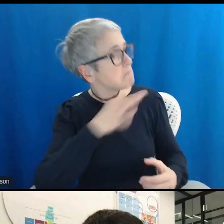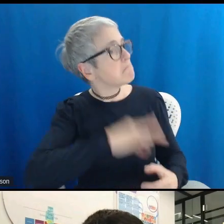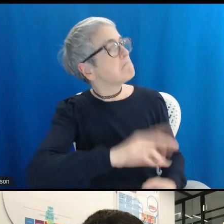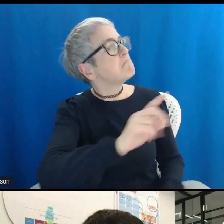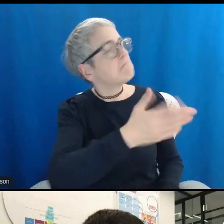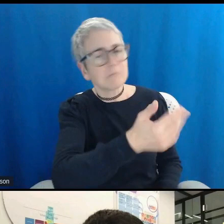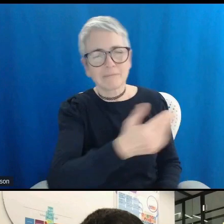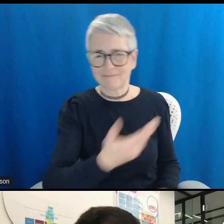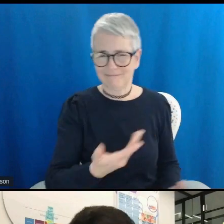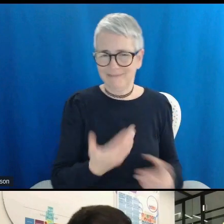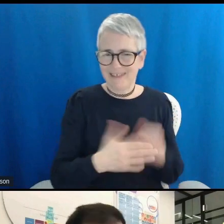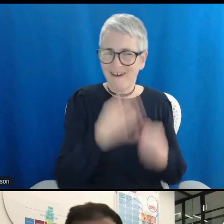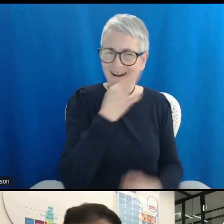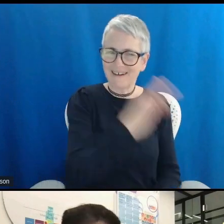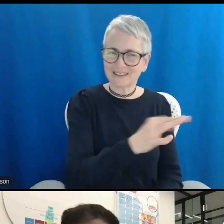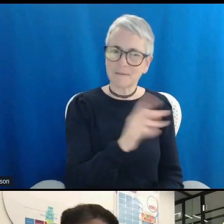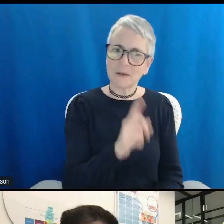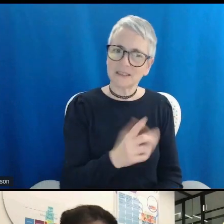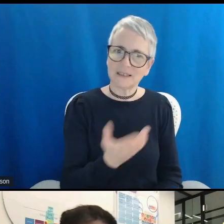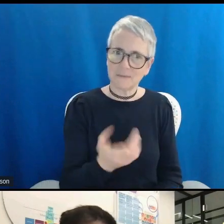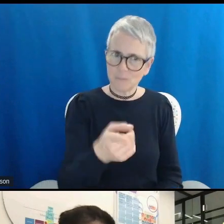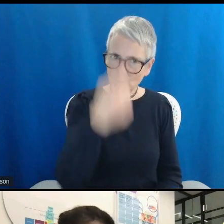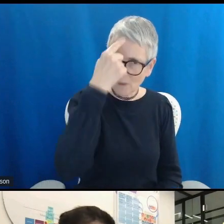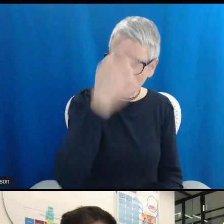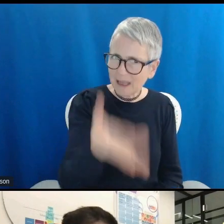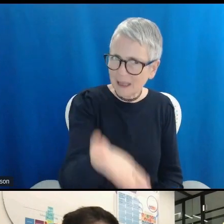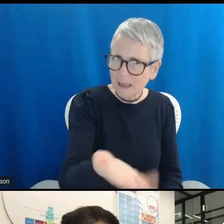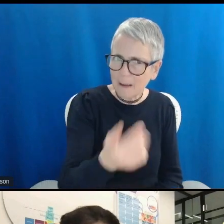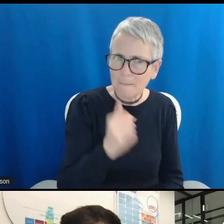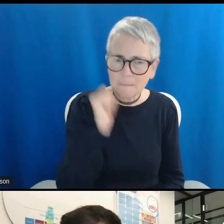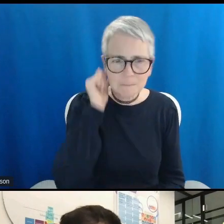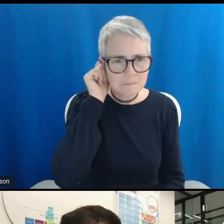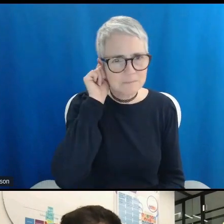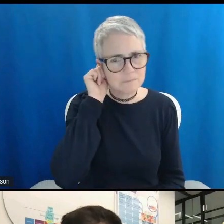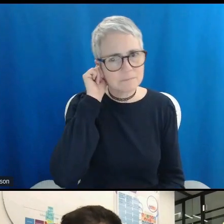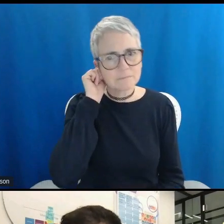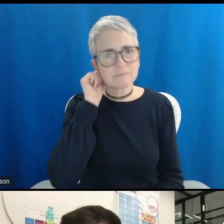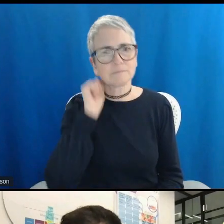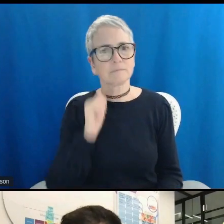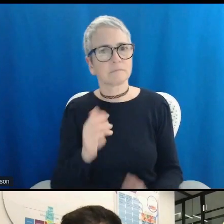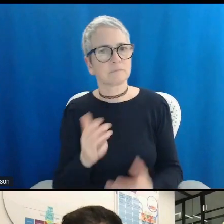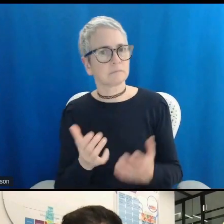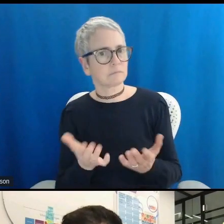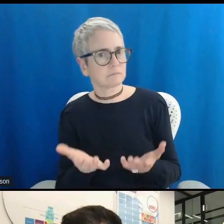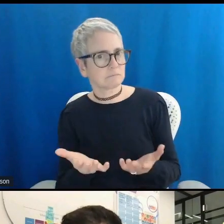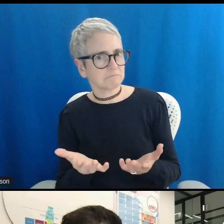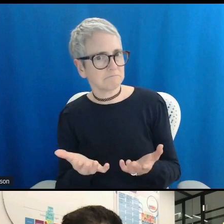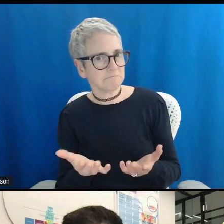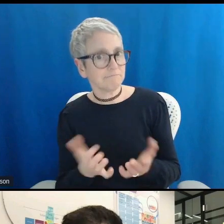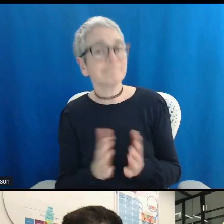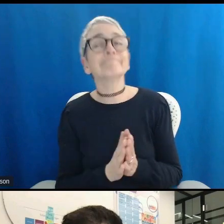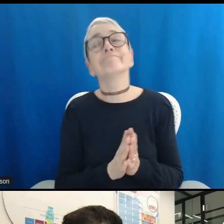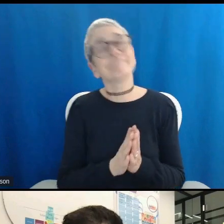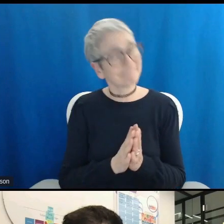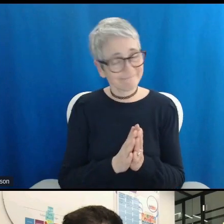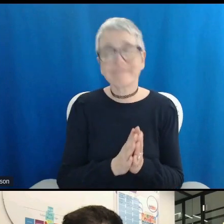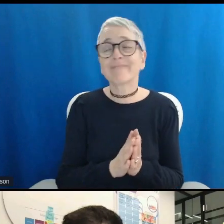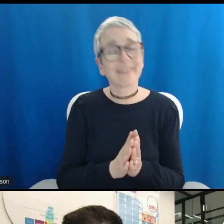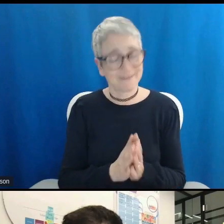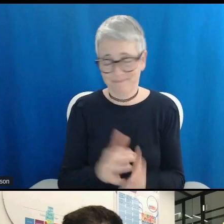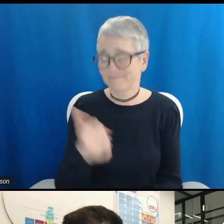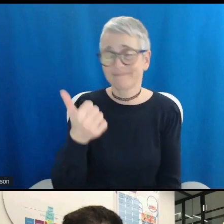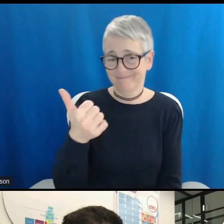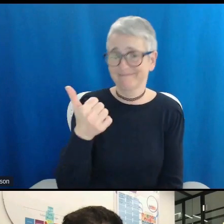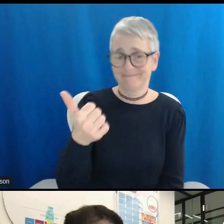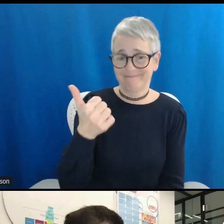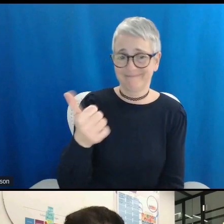it. What's it like in your experience with the companies that you work with nowadays? Yeah, it's brilliant, Addy, and I